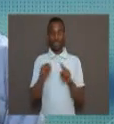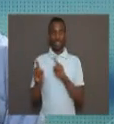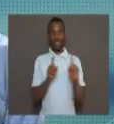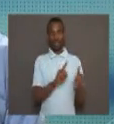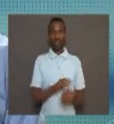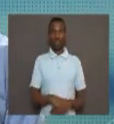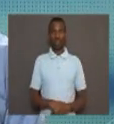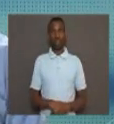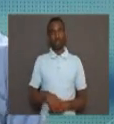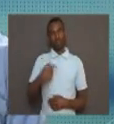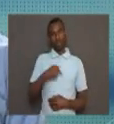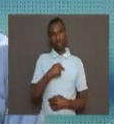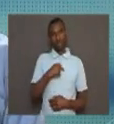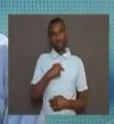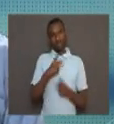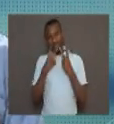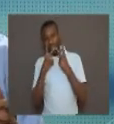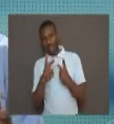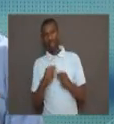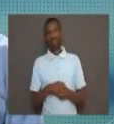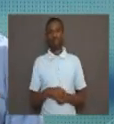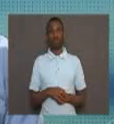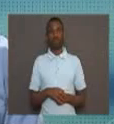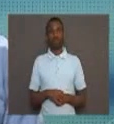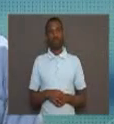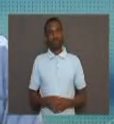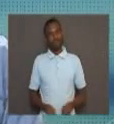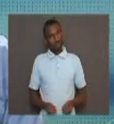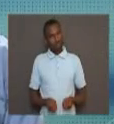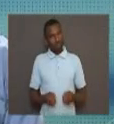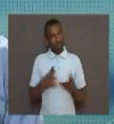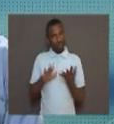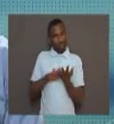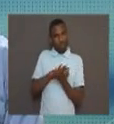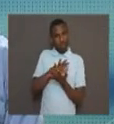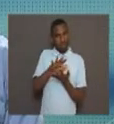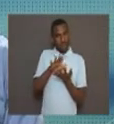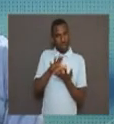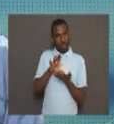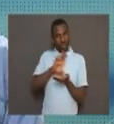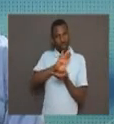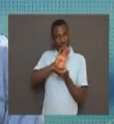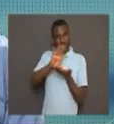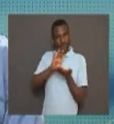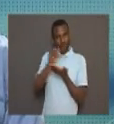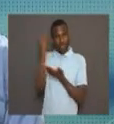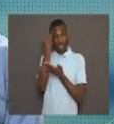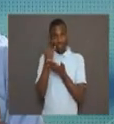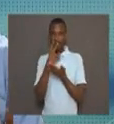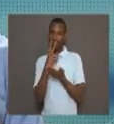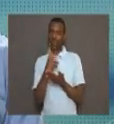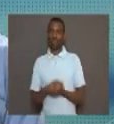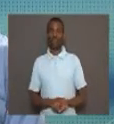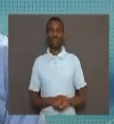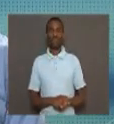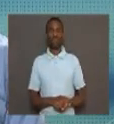Today, we will be looking at more complex circuit diagrams.